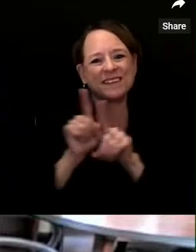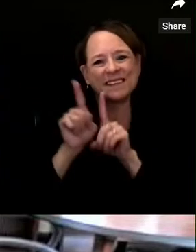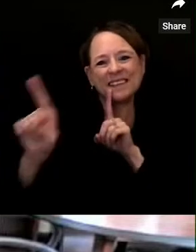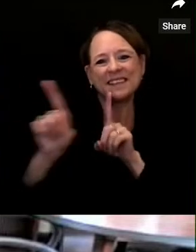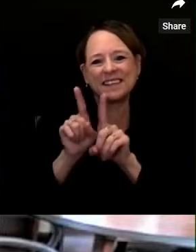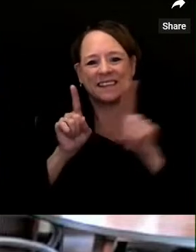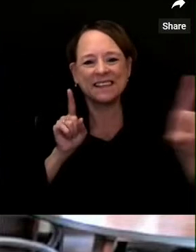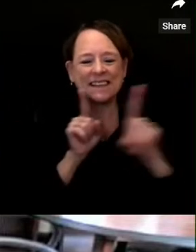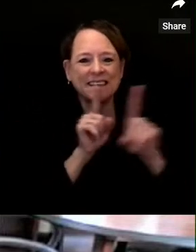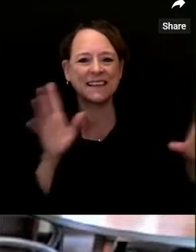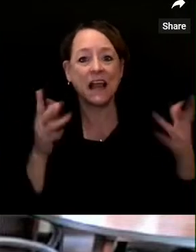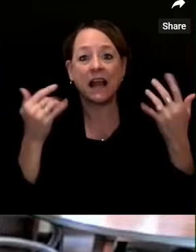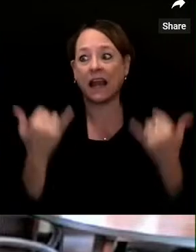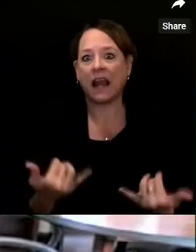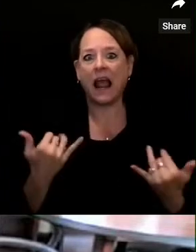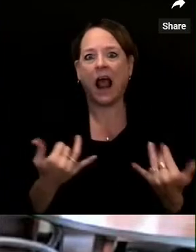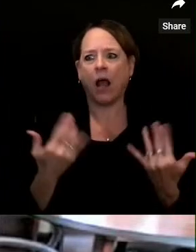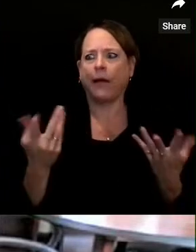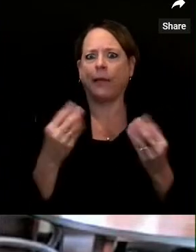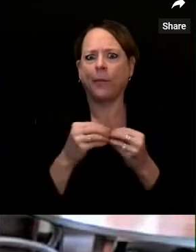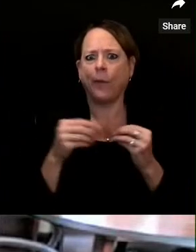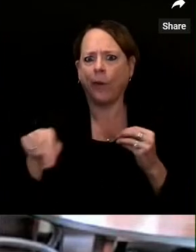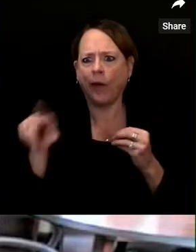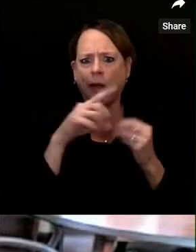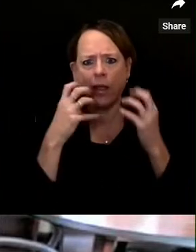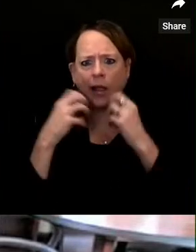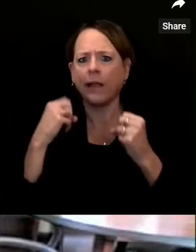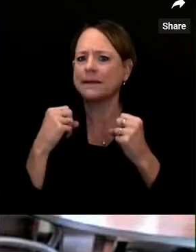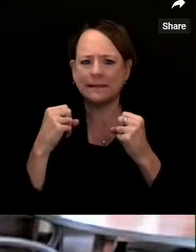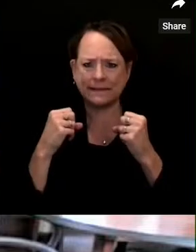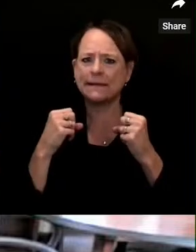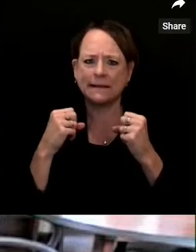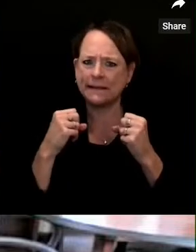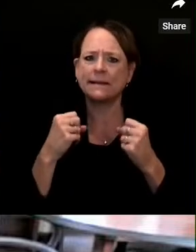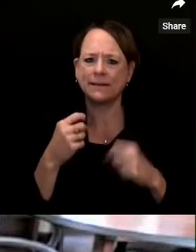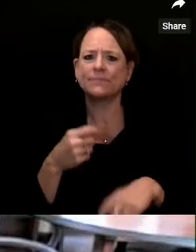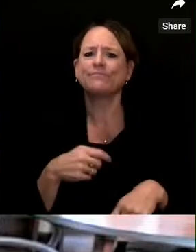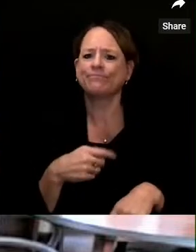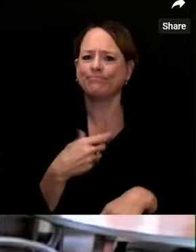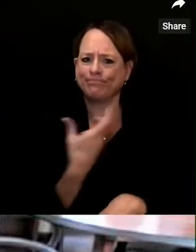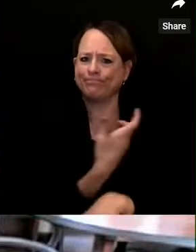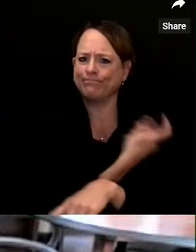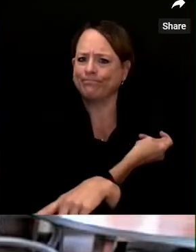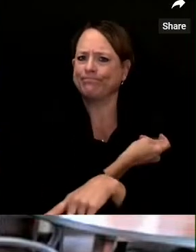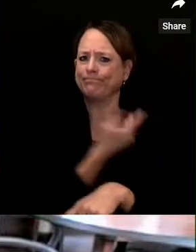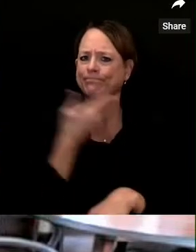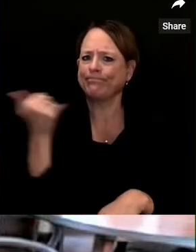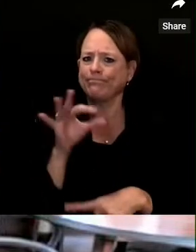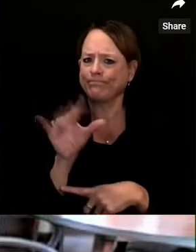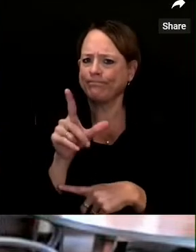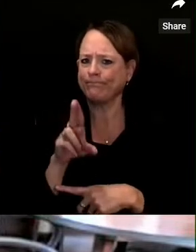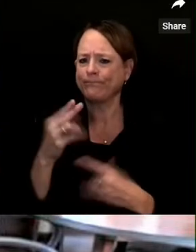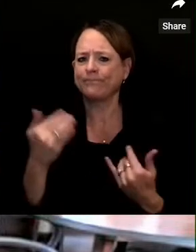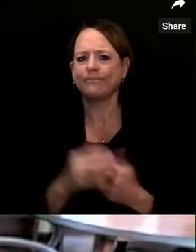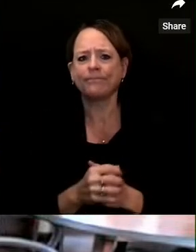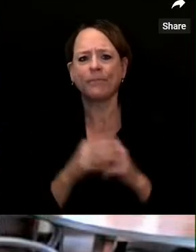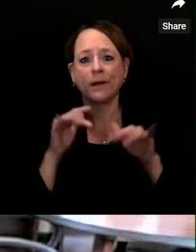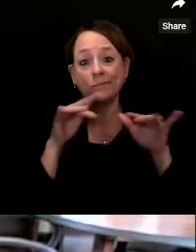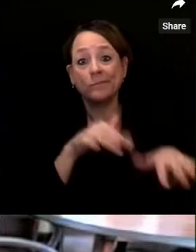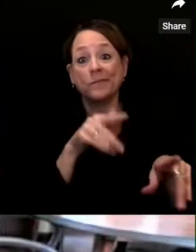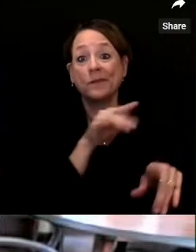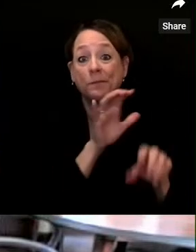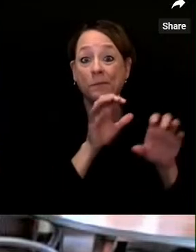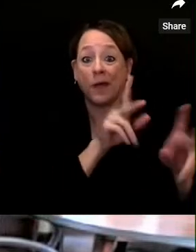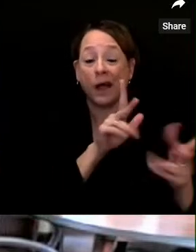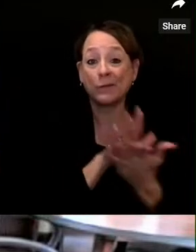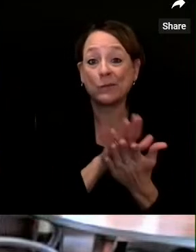to return to work and school and as many of our activities as we possibly can, it's going to be extra important this year